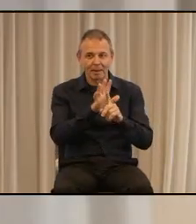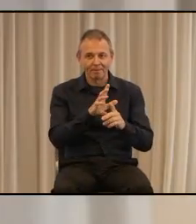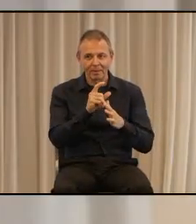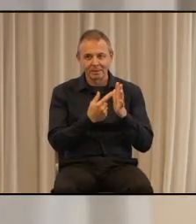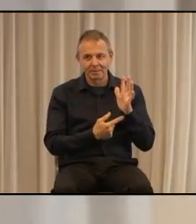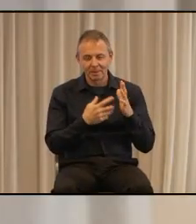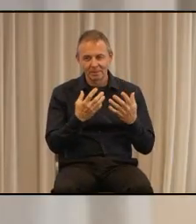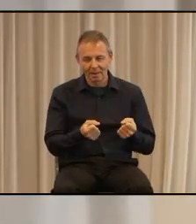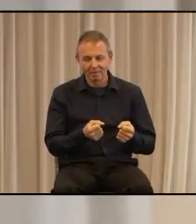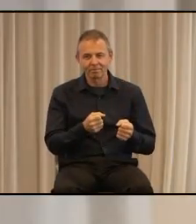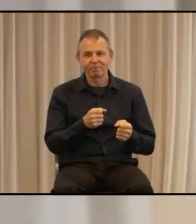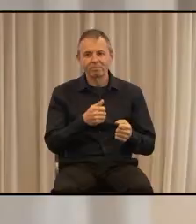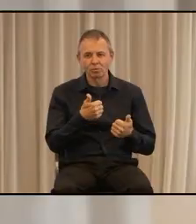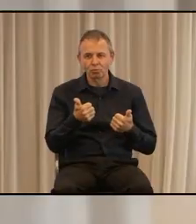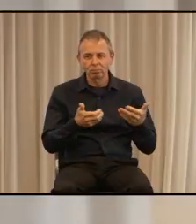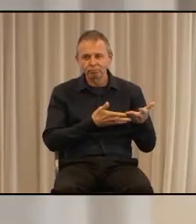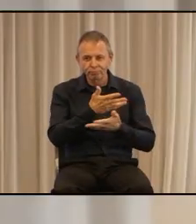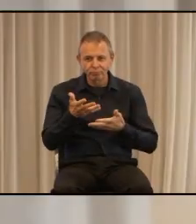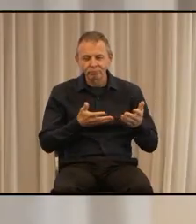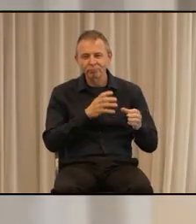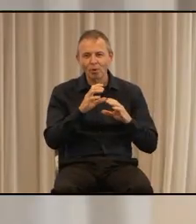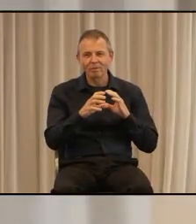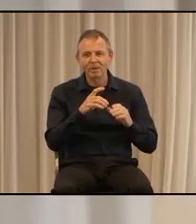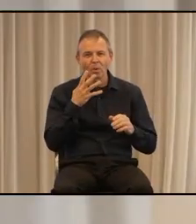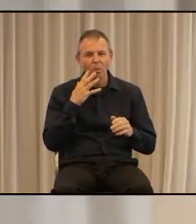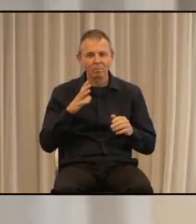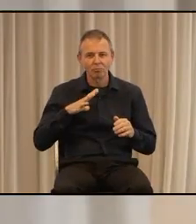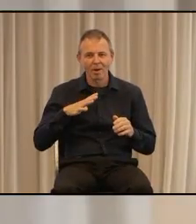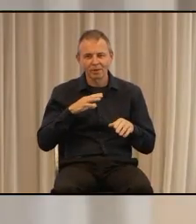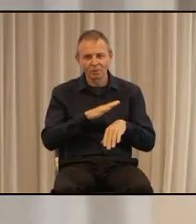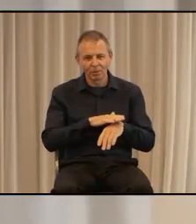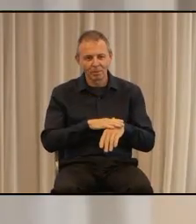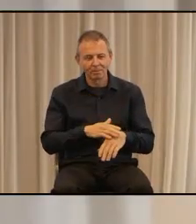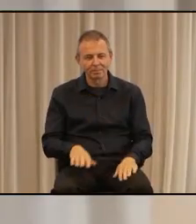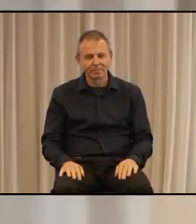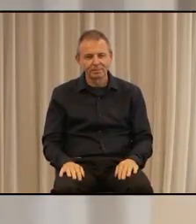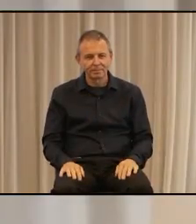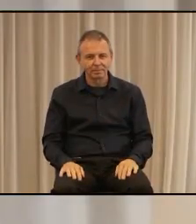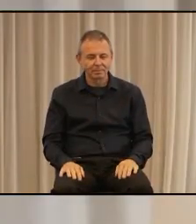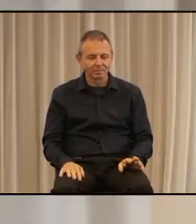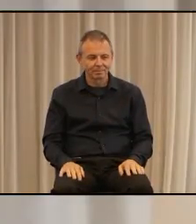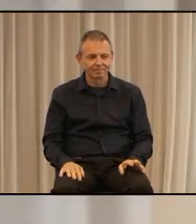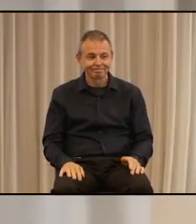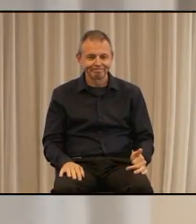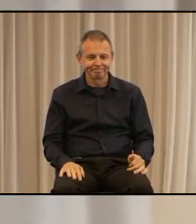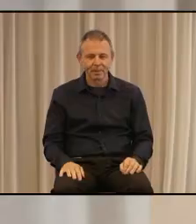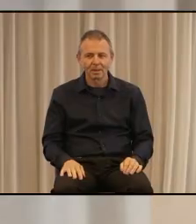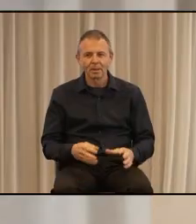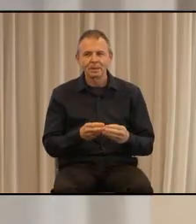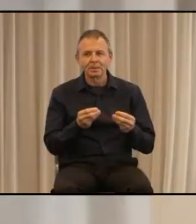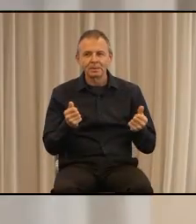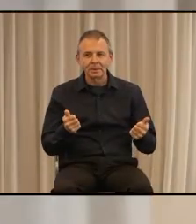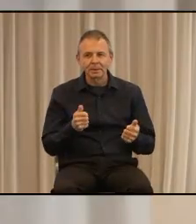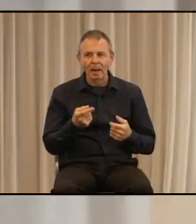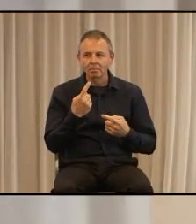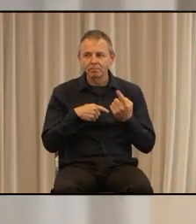themselves, some great conversation during the breaks, as always. And some of the things that we heard about yesterday,